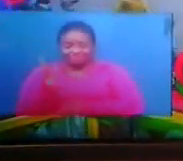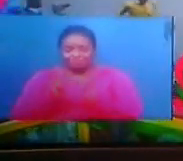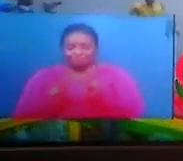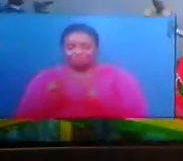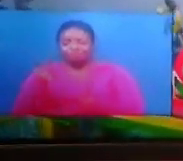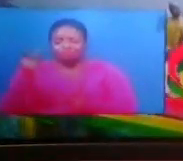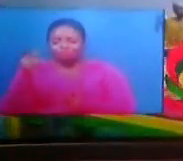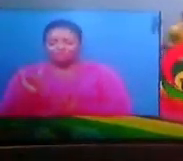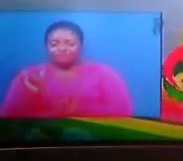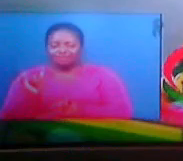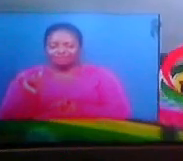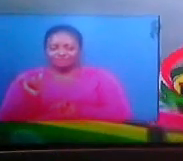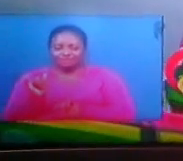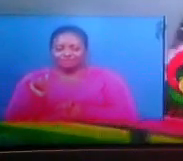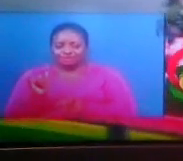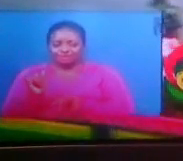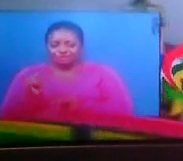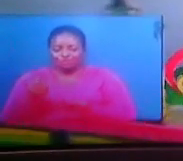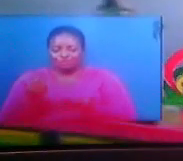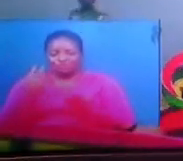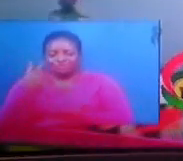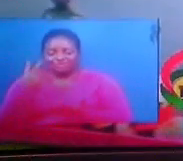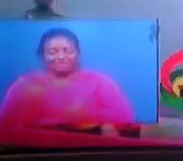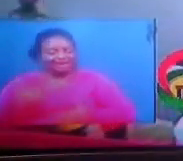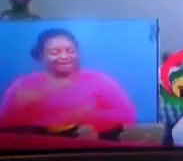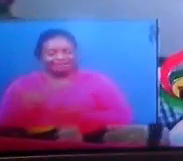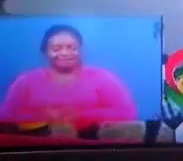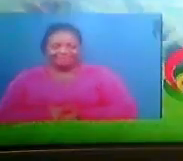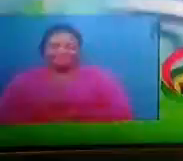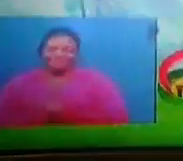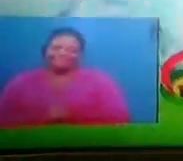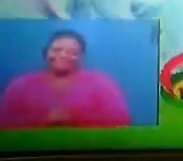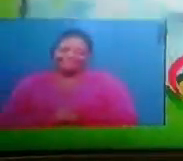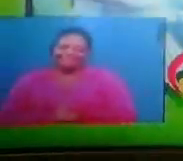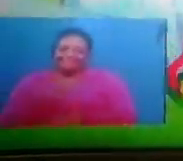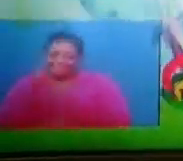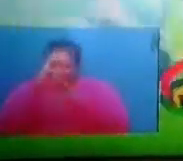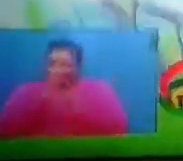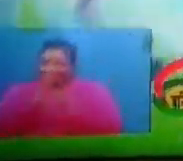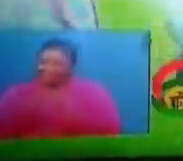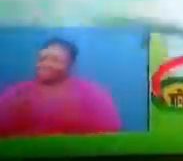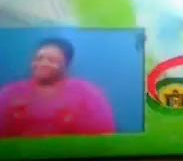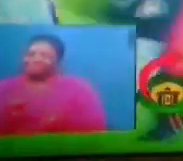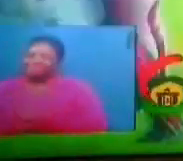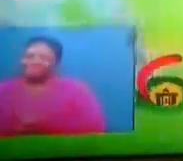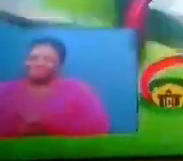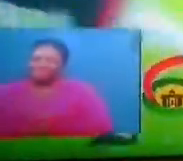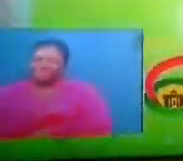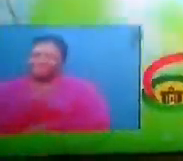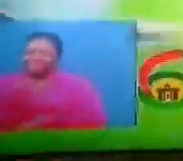Kumasi are enthusiastic about Ghana, and they are excited that this honor has been done them. The